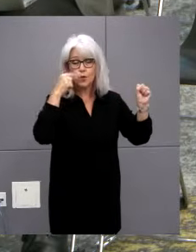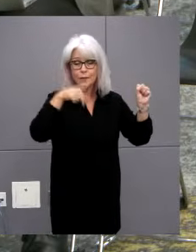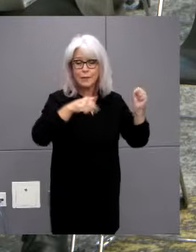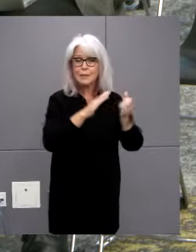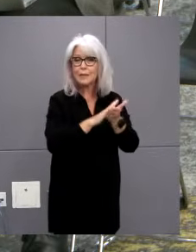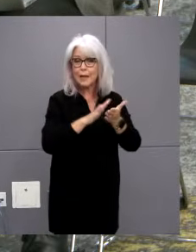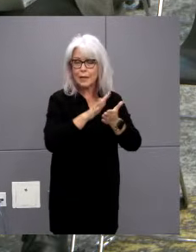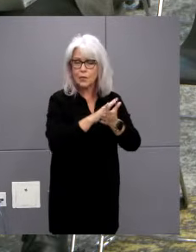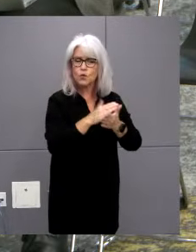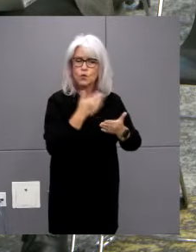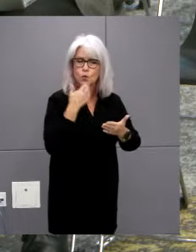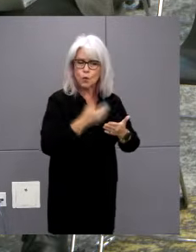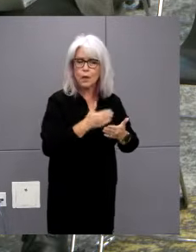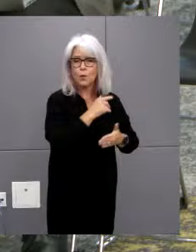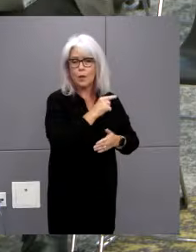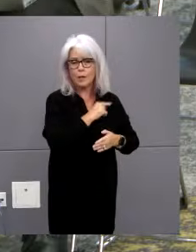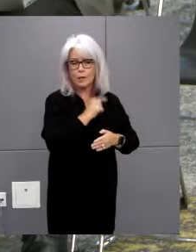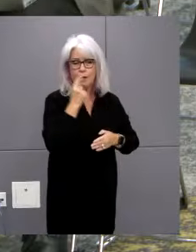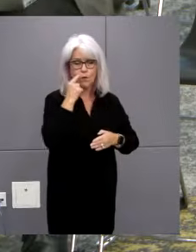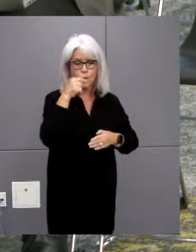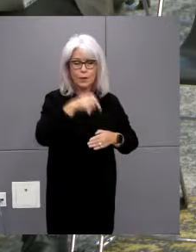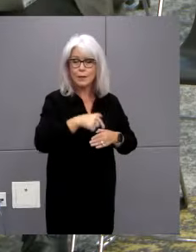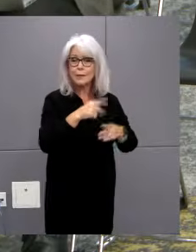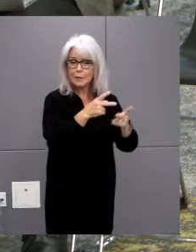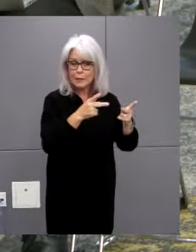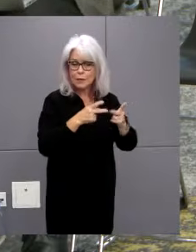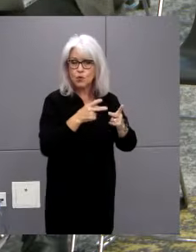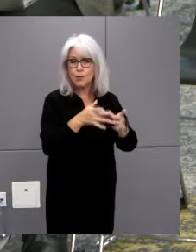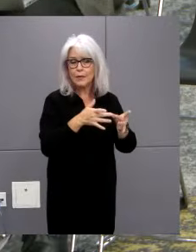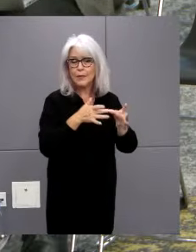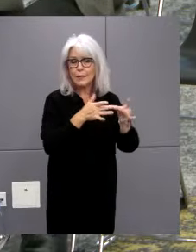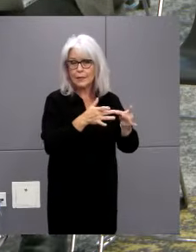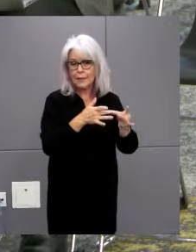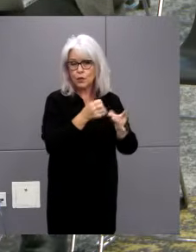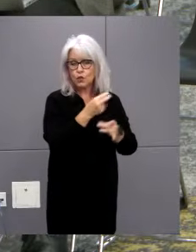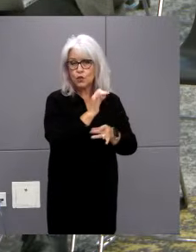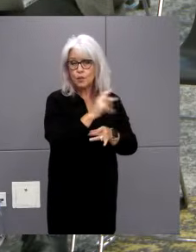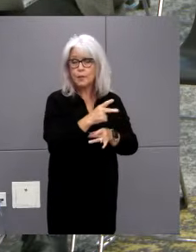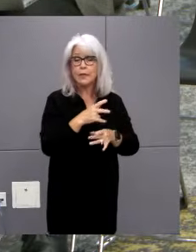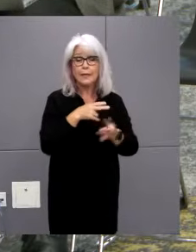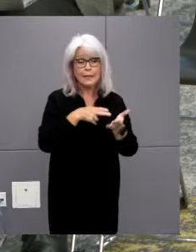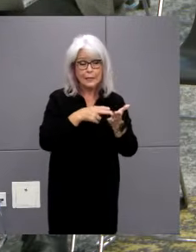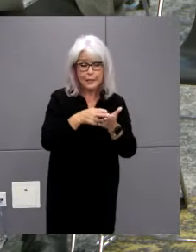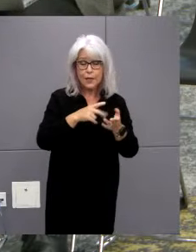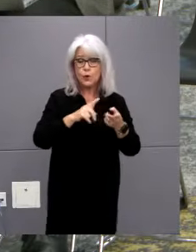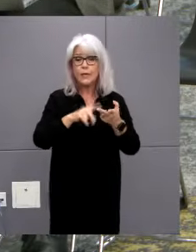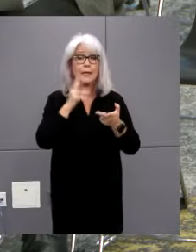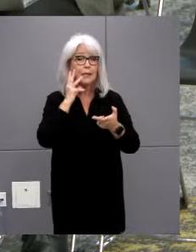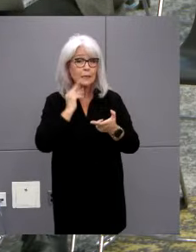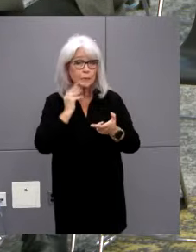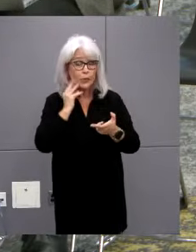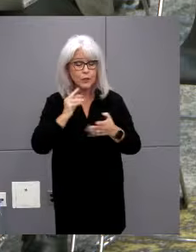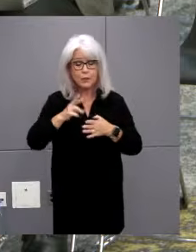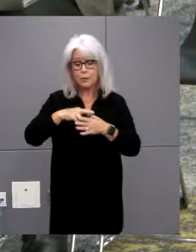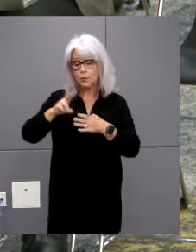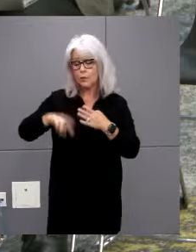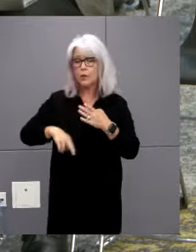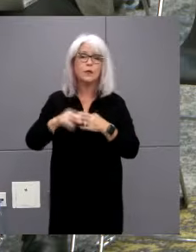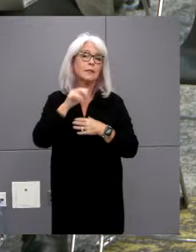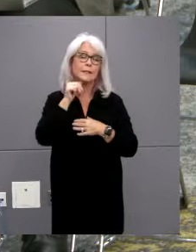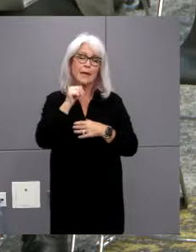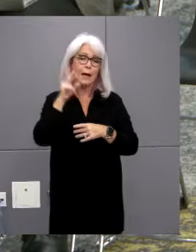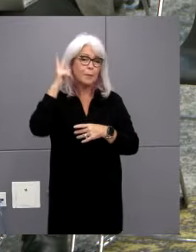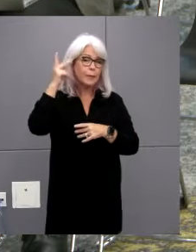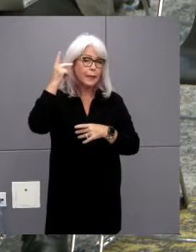her position, and leadership should be judged by integrity, experience, and results, not by political pressure